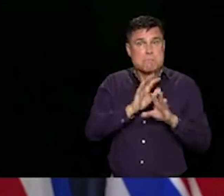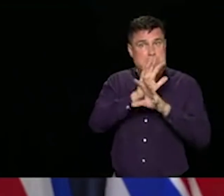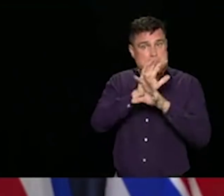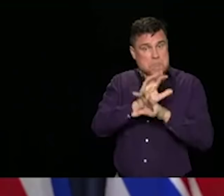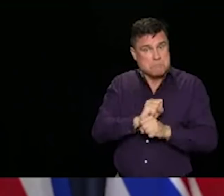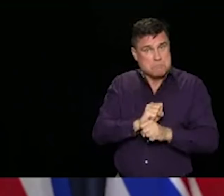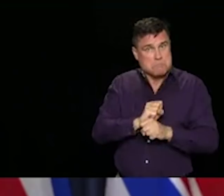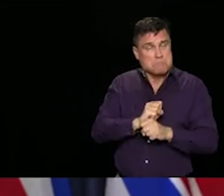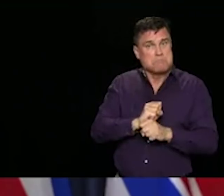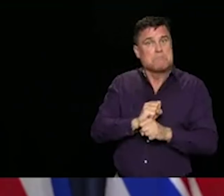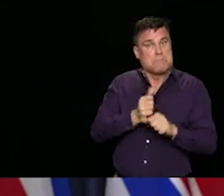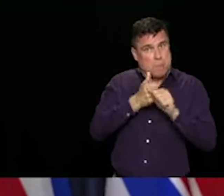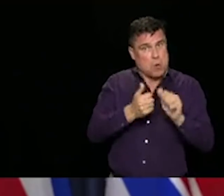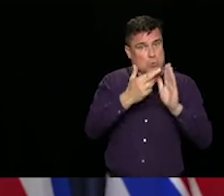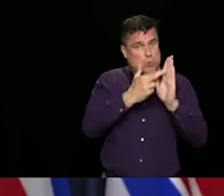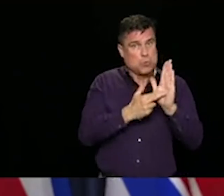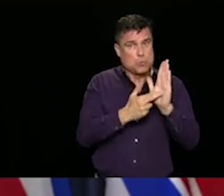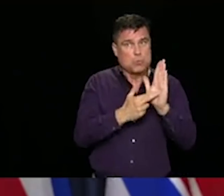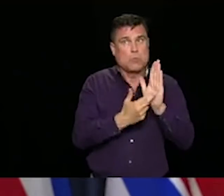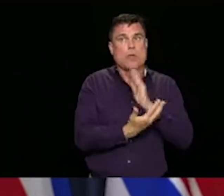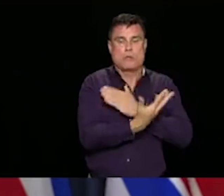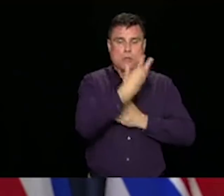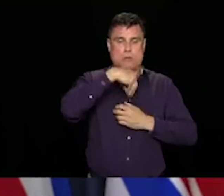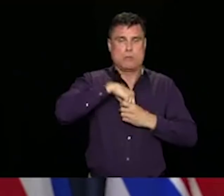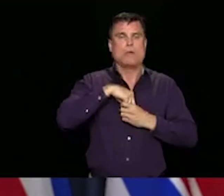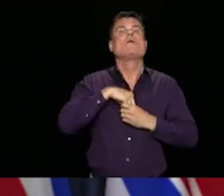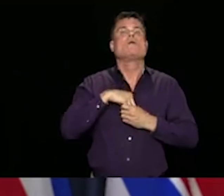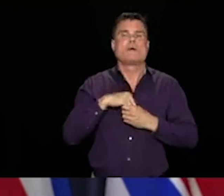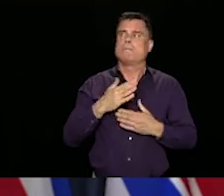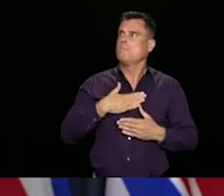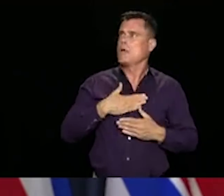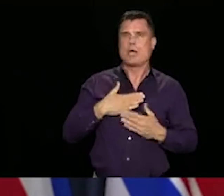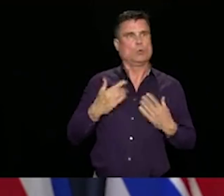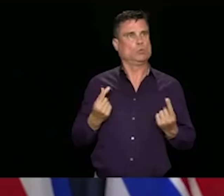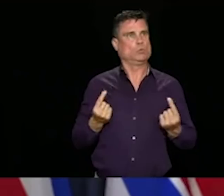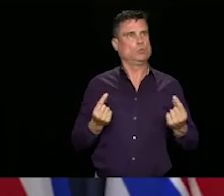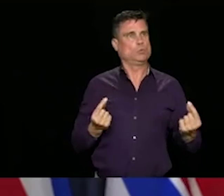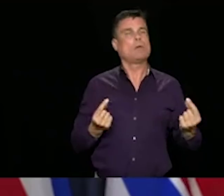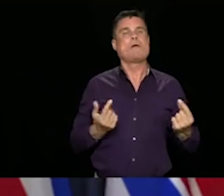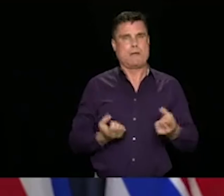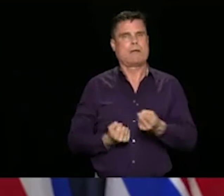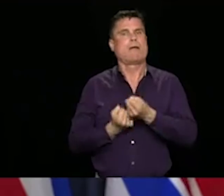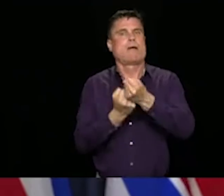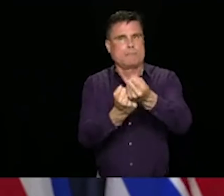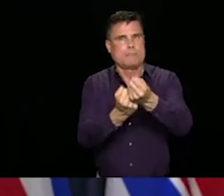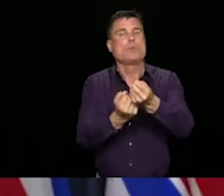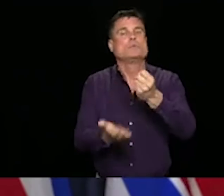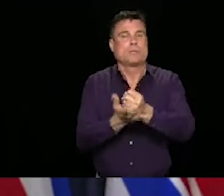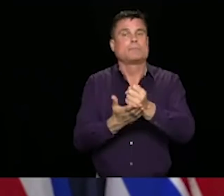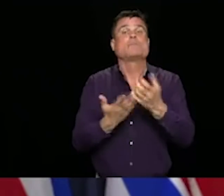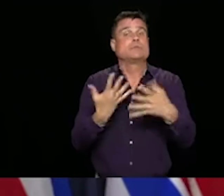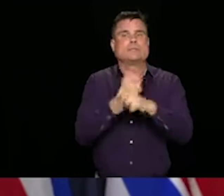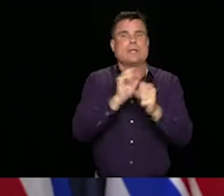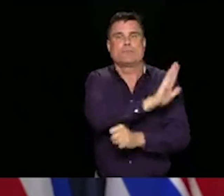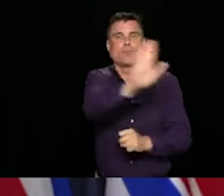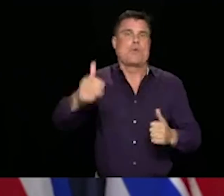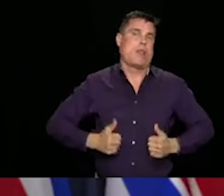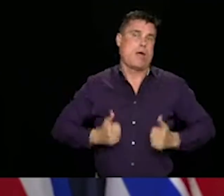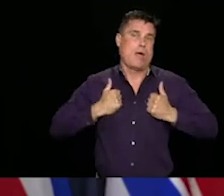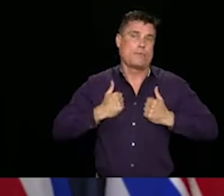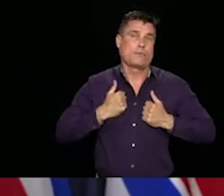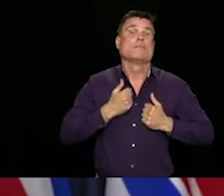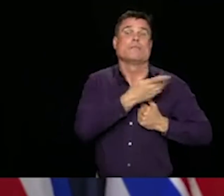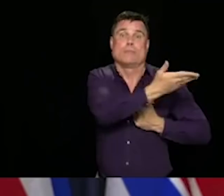remember that physical distancing saves lives, and our actions spread that message and not the virus. Then we've done our job to help those